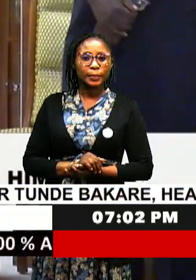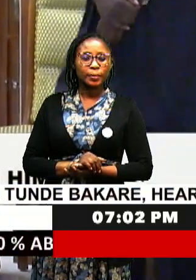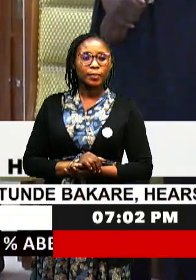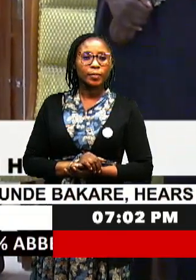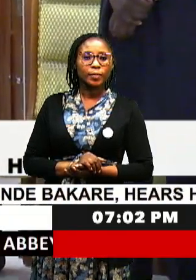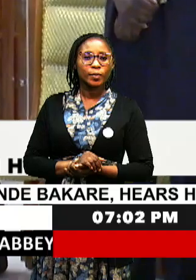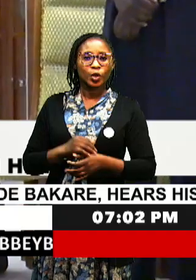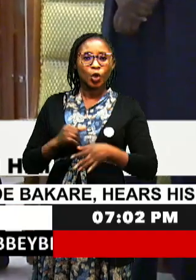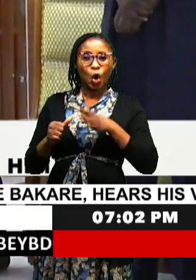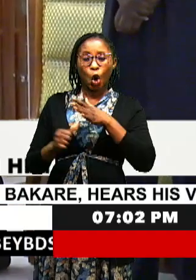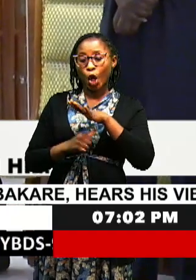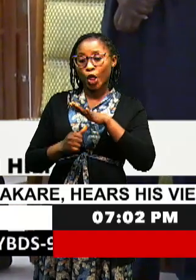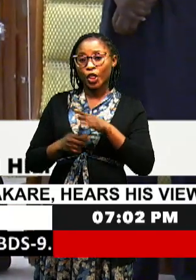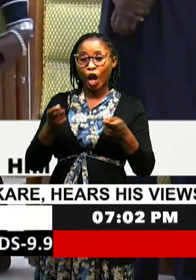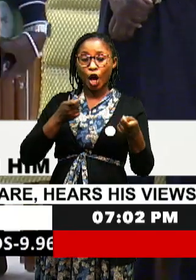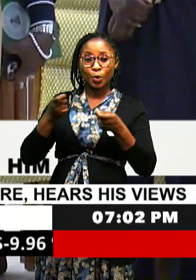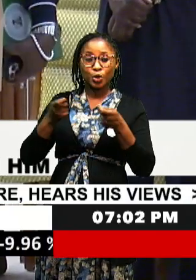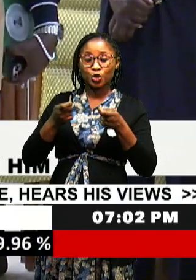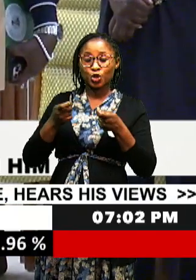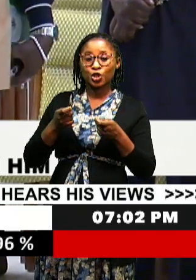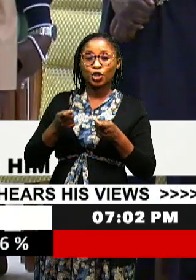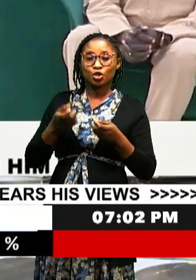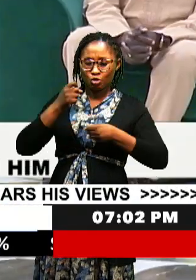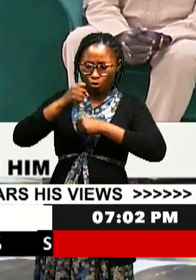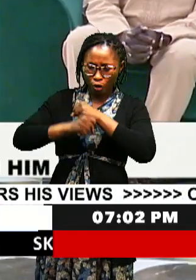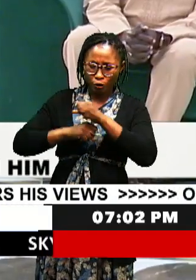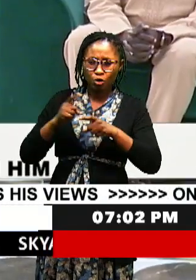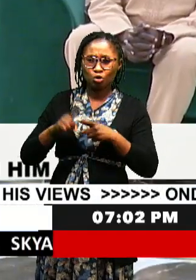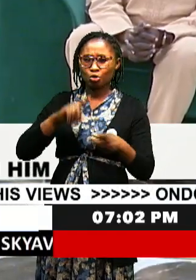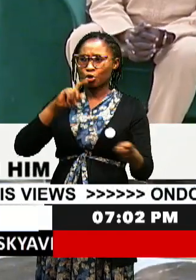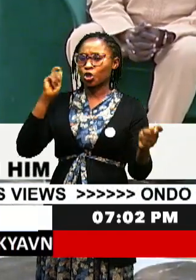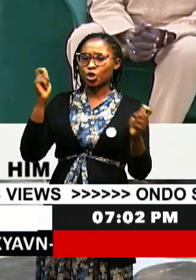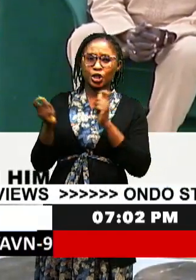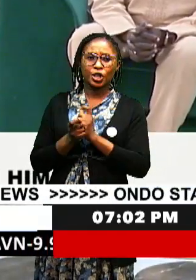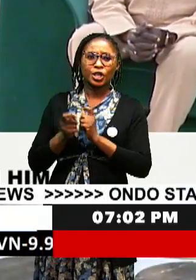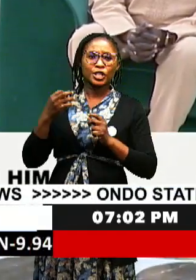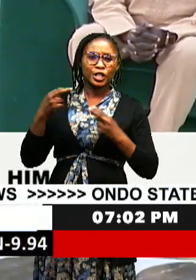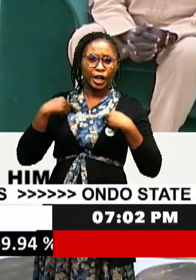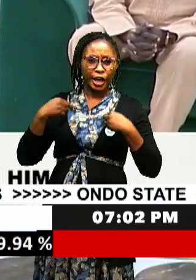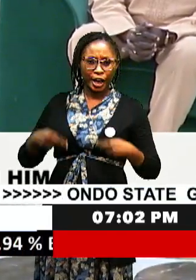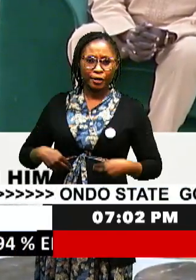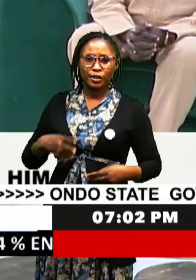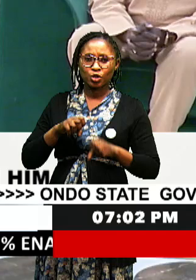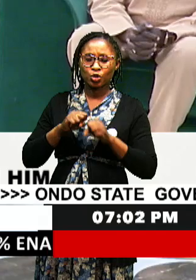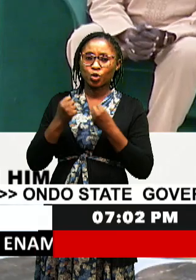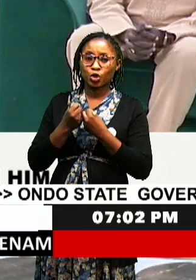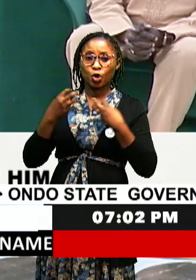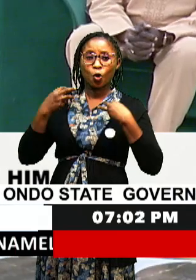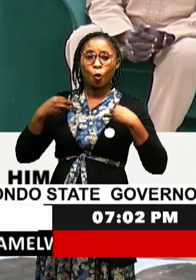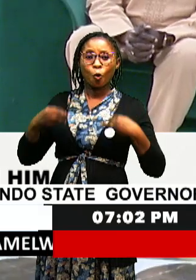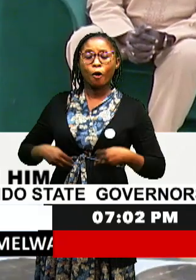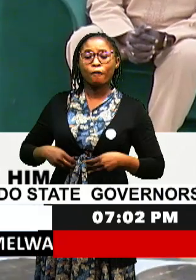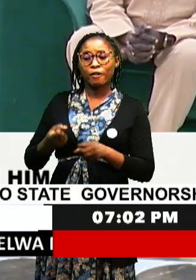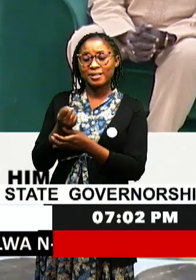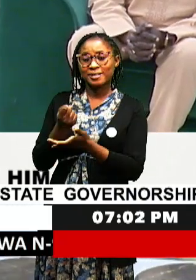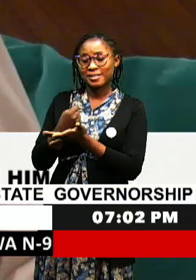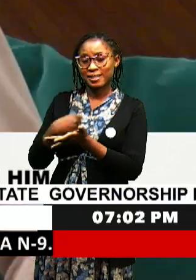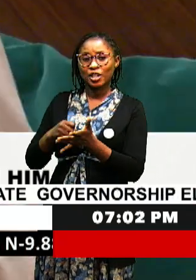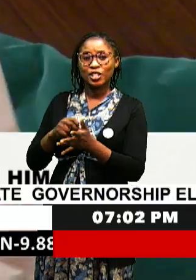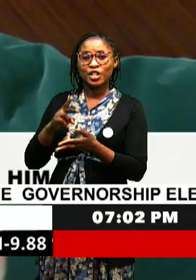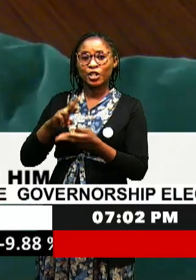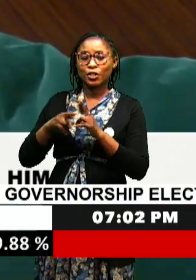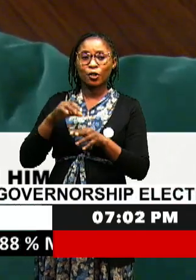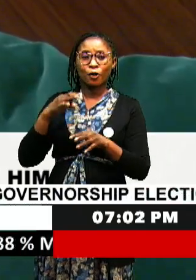Under an administration striving to drastically turn around the health and social welfare sector, the relationship of